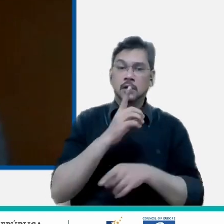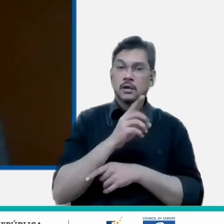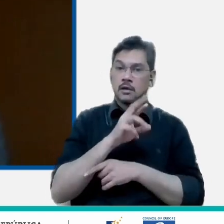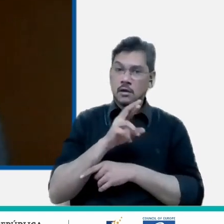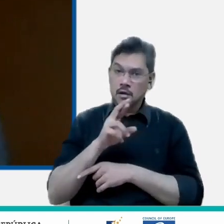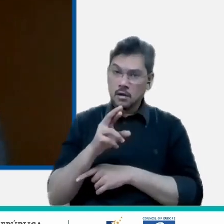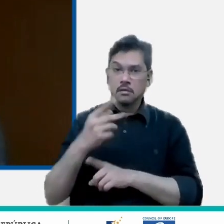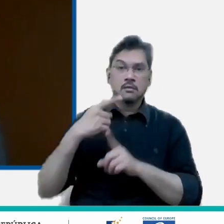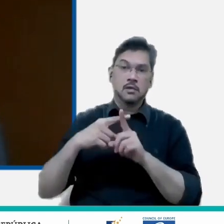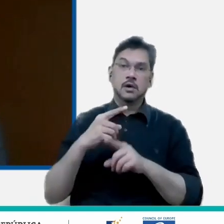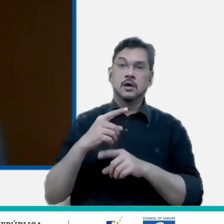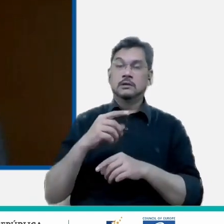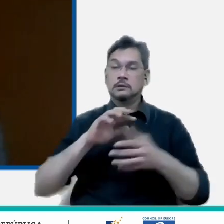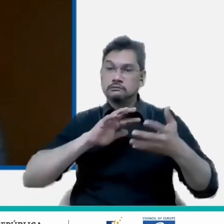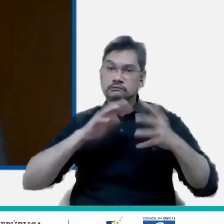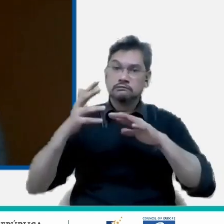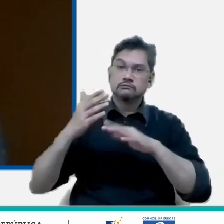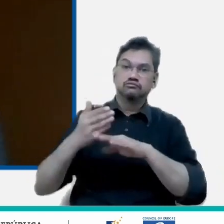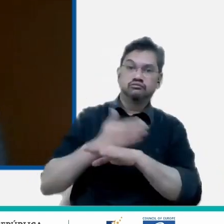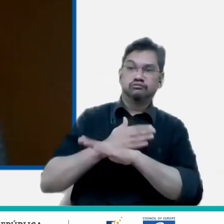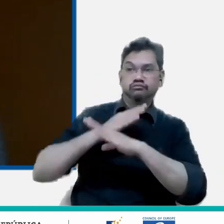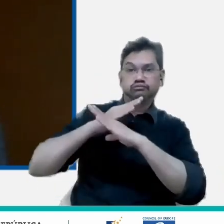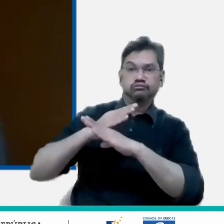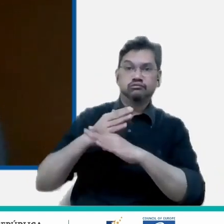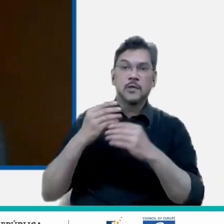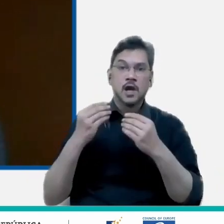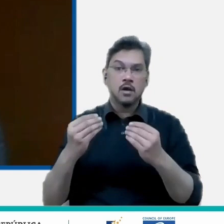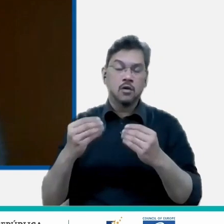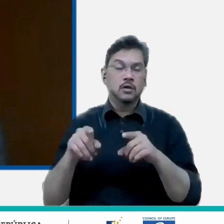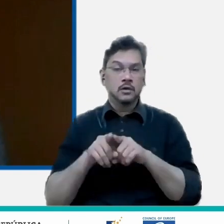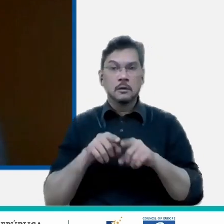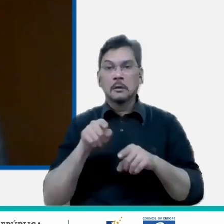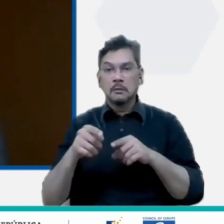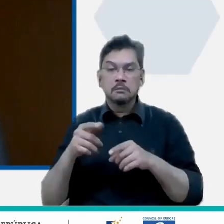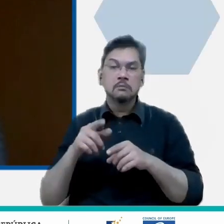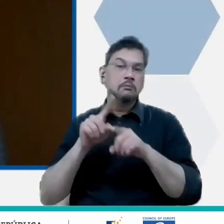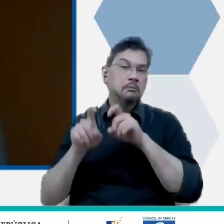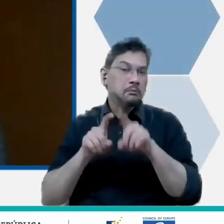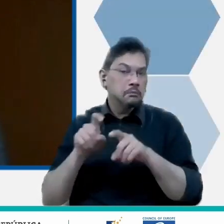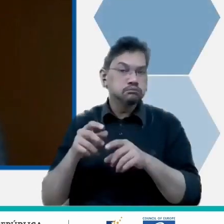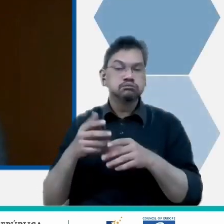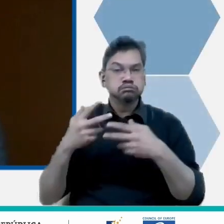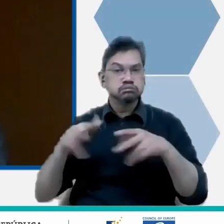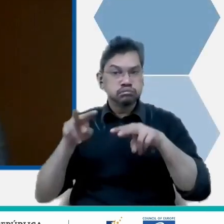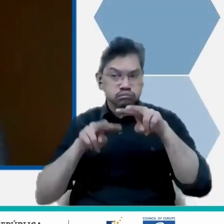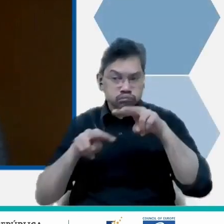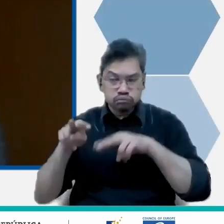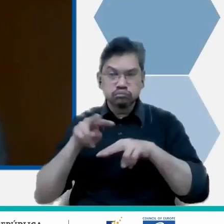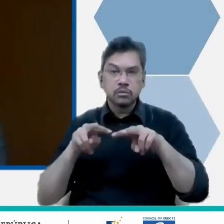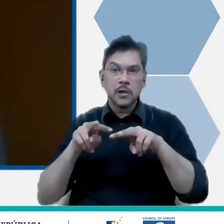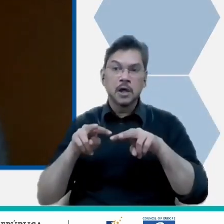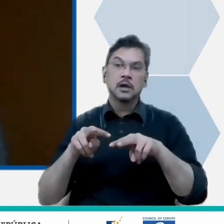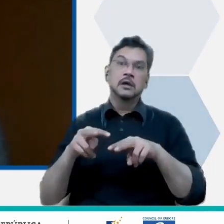78% of the surveyed population considers that through regional cooperation, our countries will be more effective to cope with